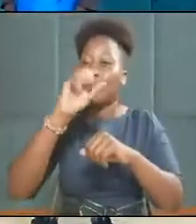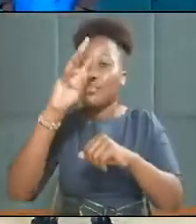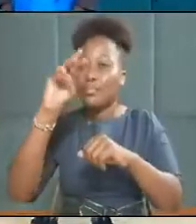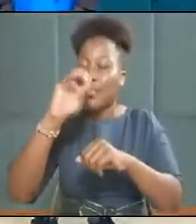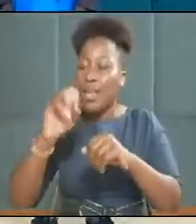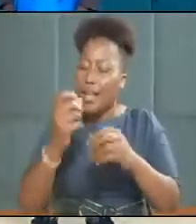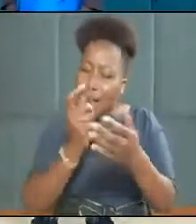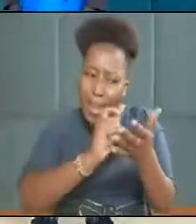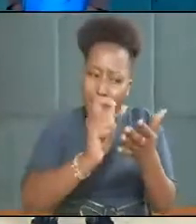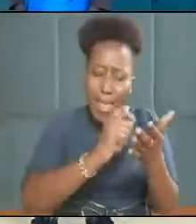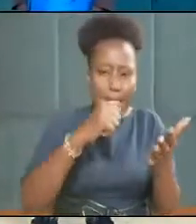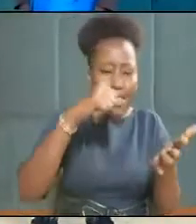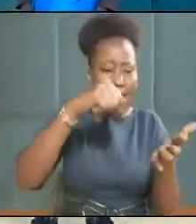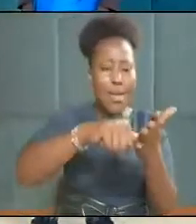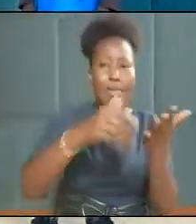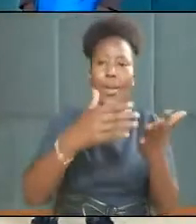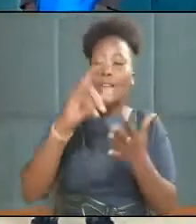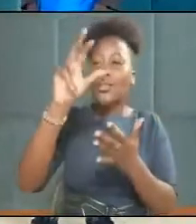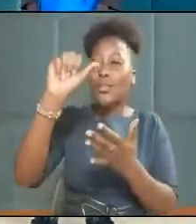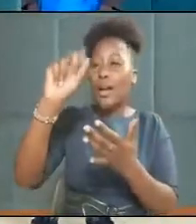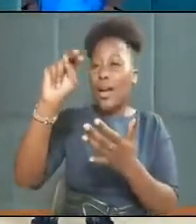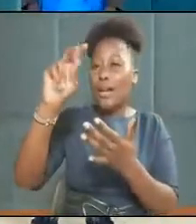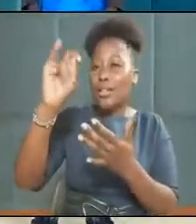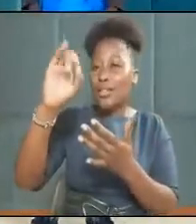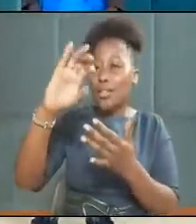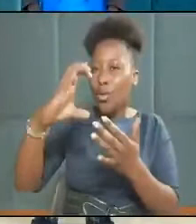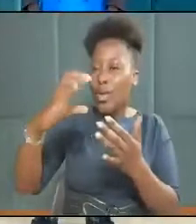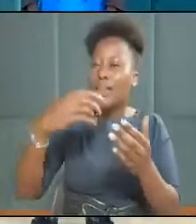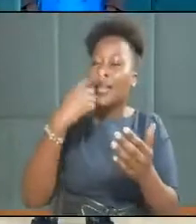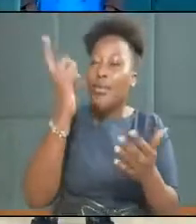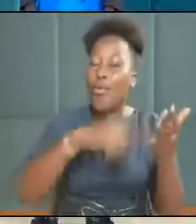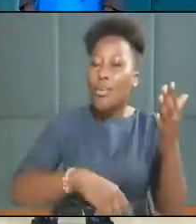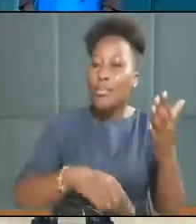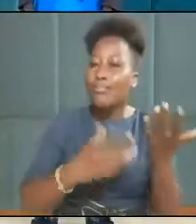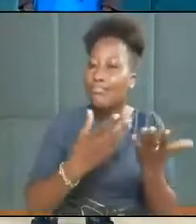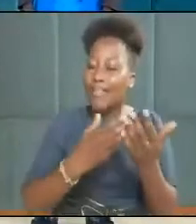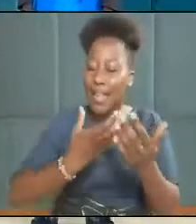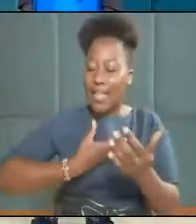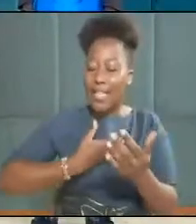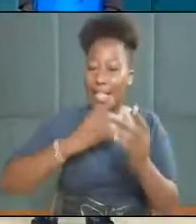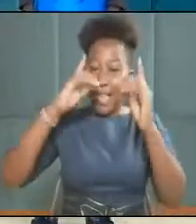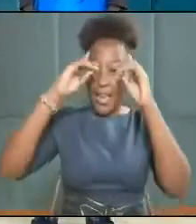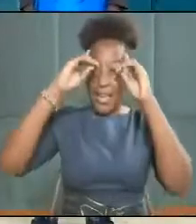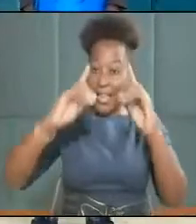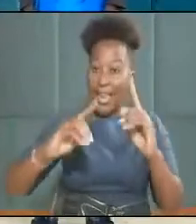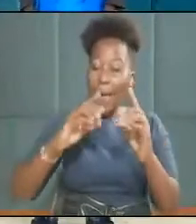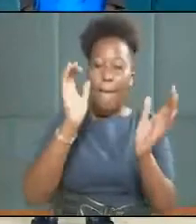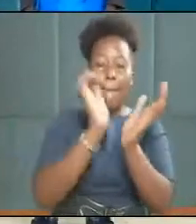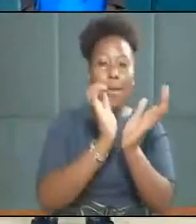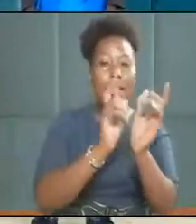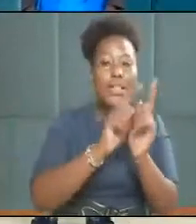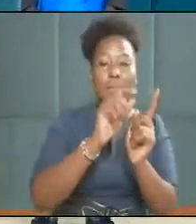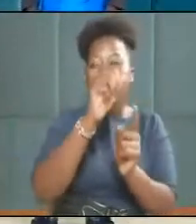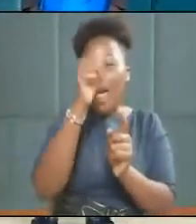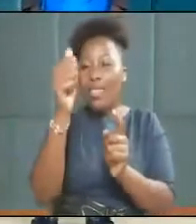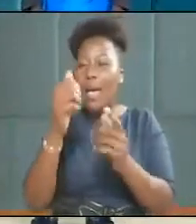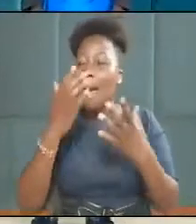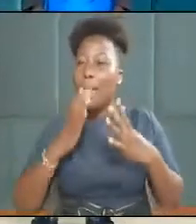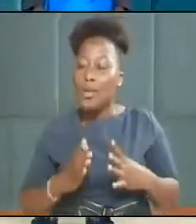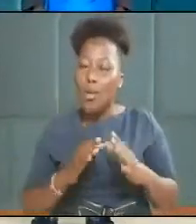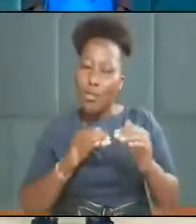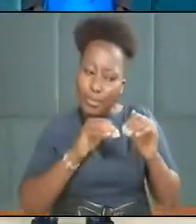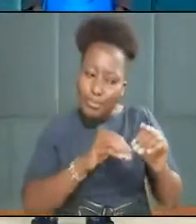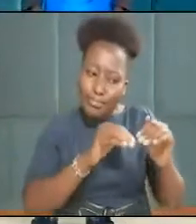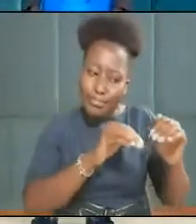Let's write a letter to Antioch, telling them what the council have decided. Paul and Barnabas will be escorted